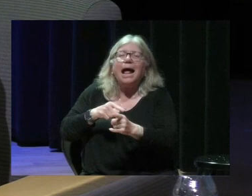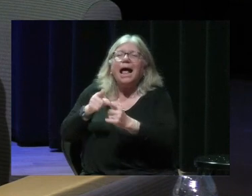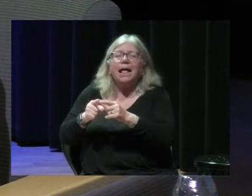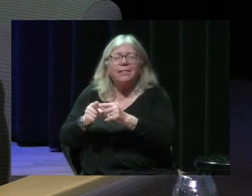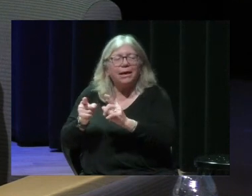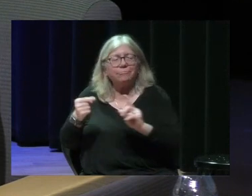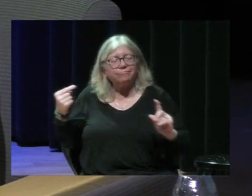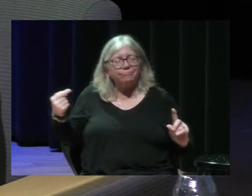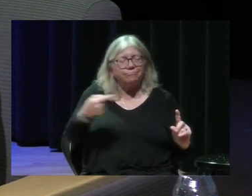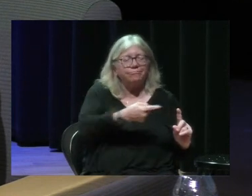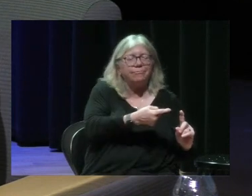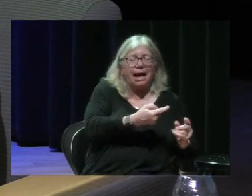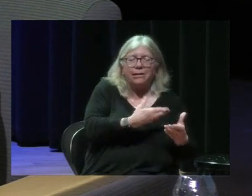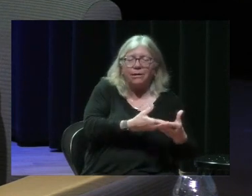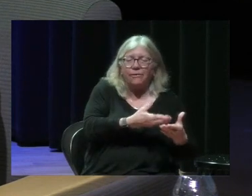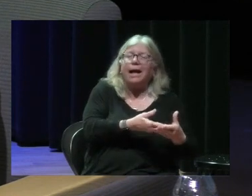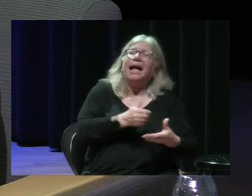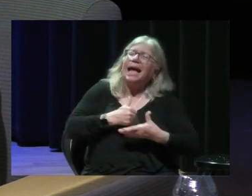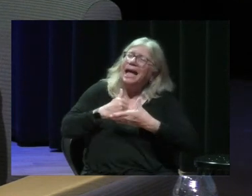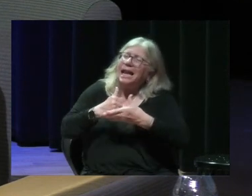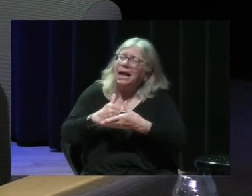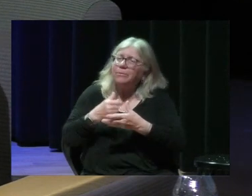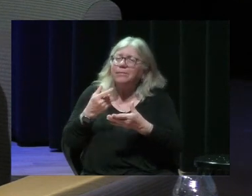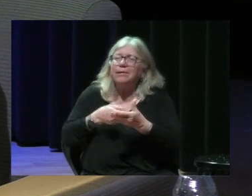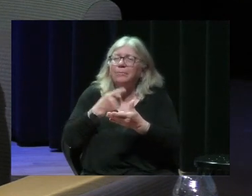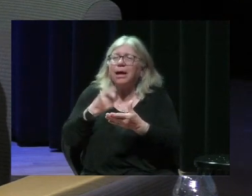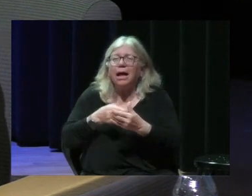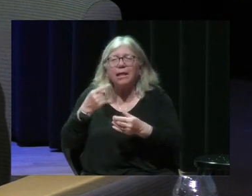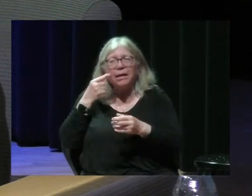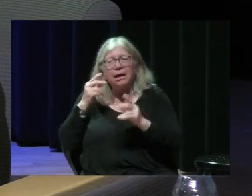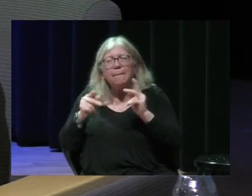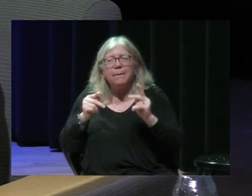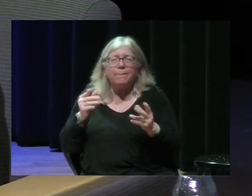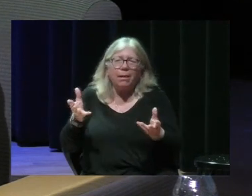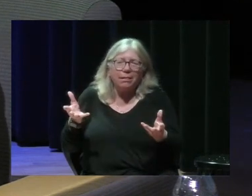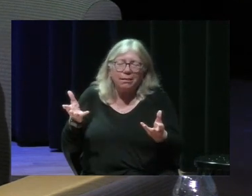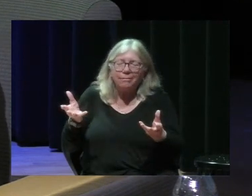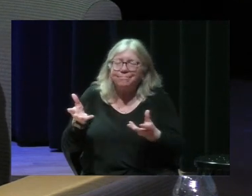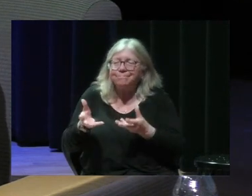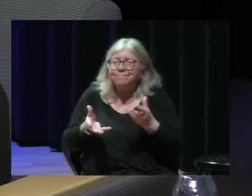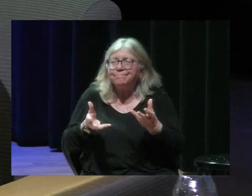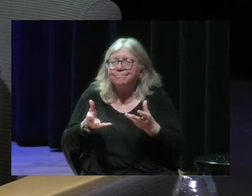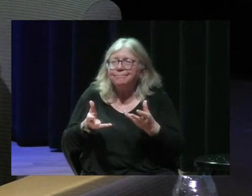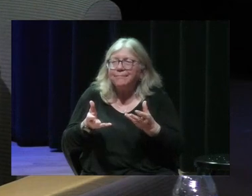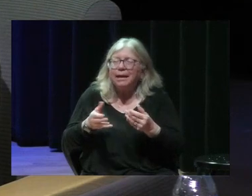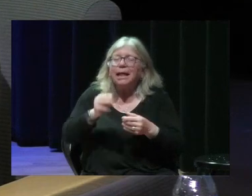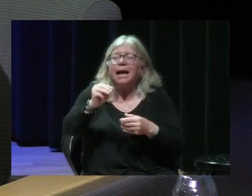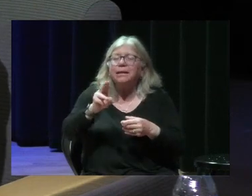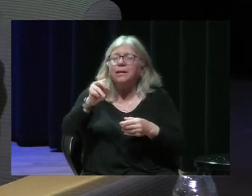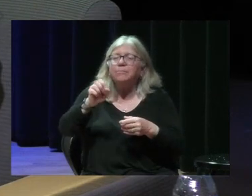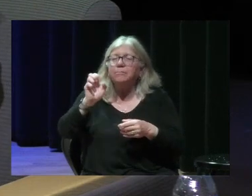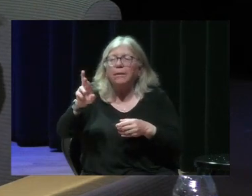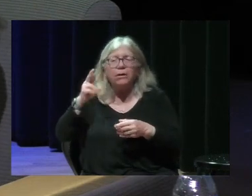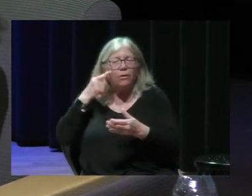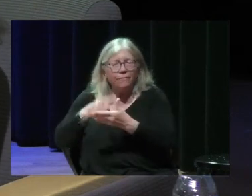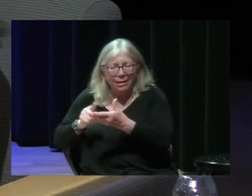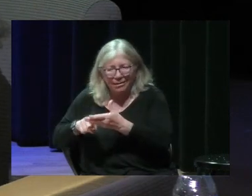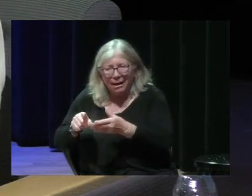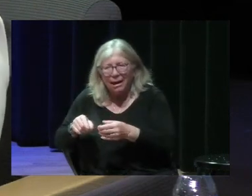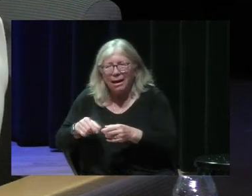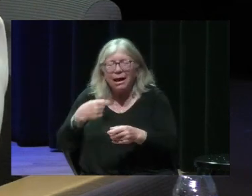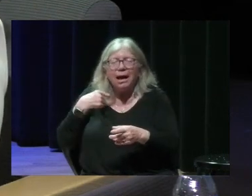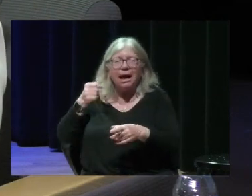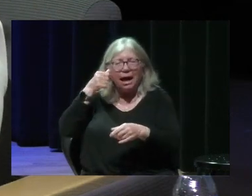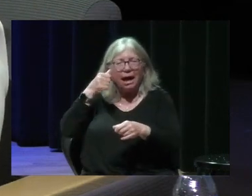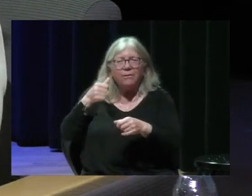them. Like, it's helpful sometimes, I think. I said this to people during the Mueller investigation a lot, because I read that whole